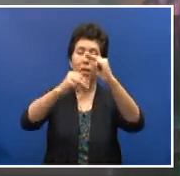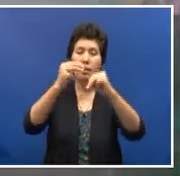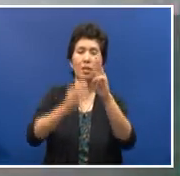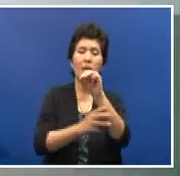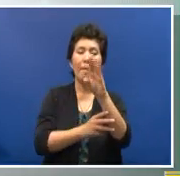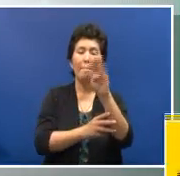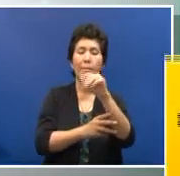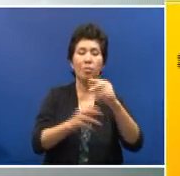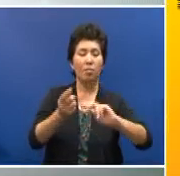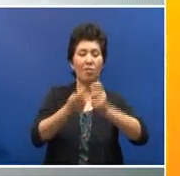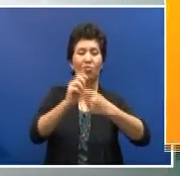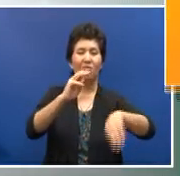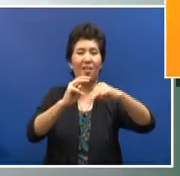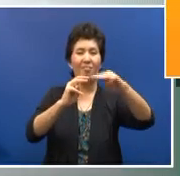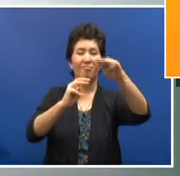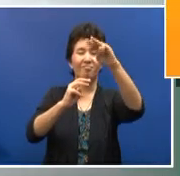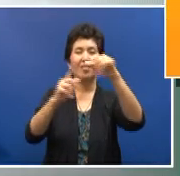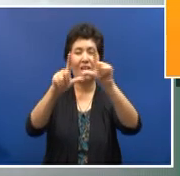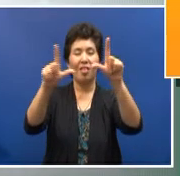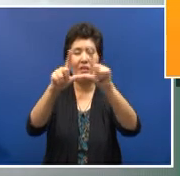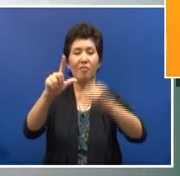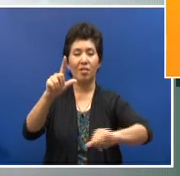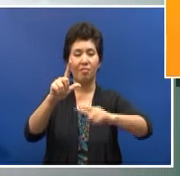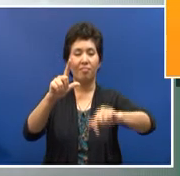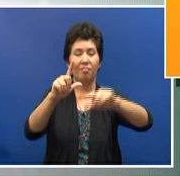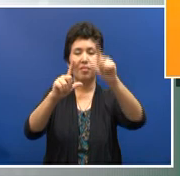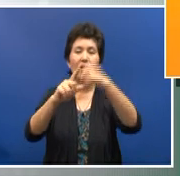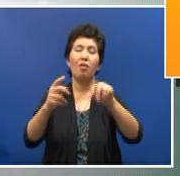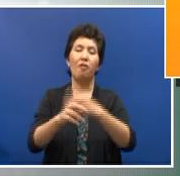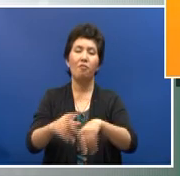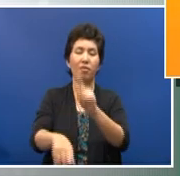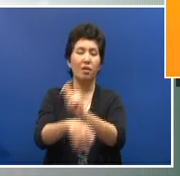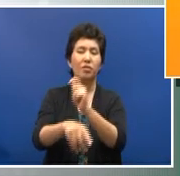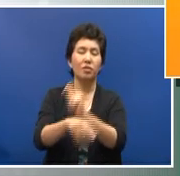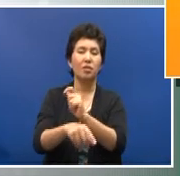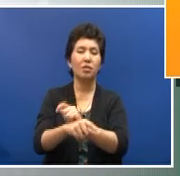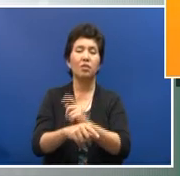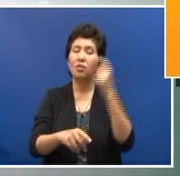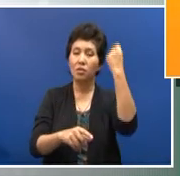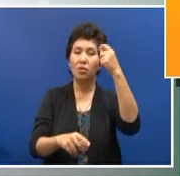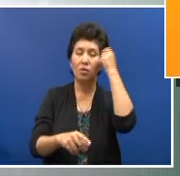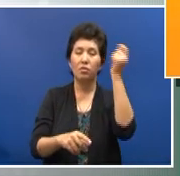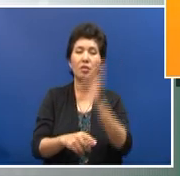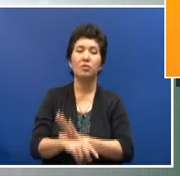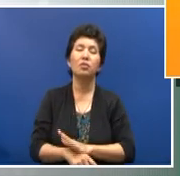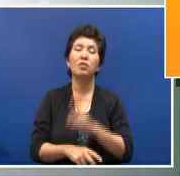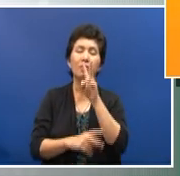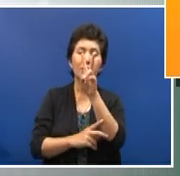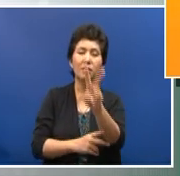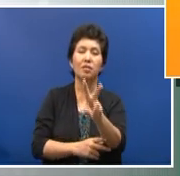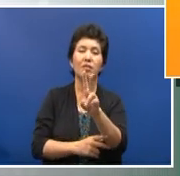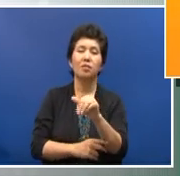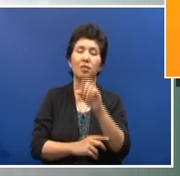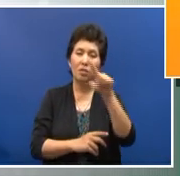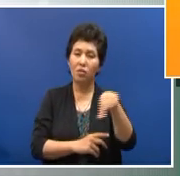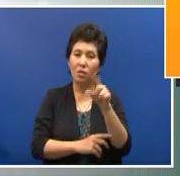Okay, social stratification here may be explained using functionalist theory. Okay, that sees social